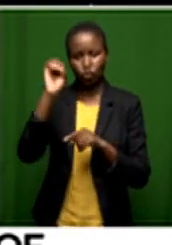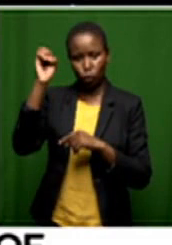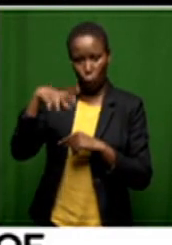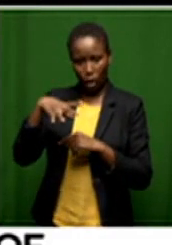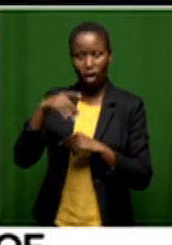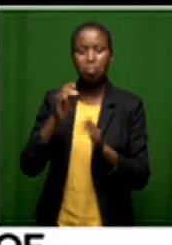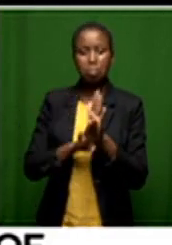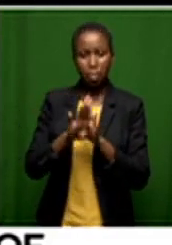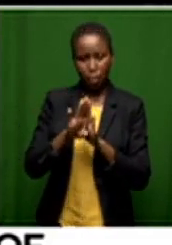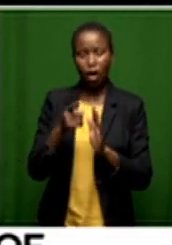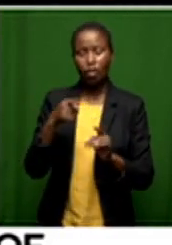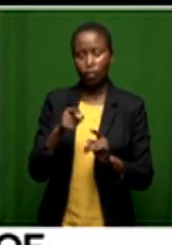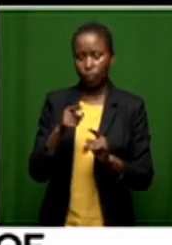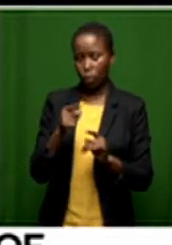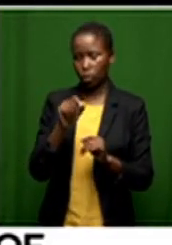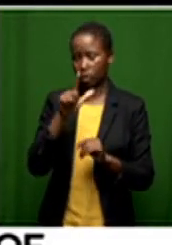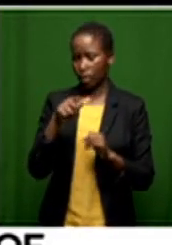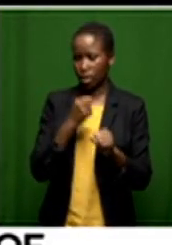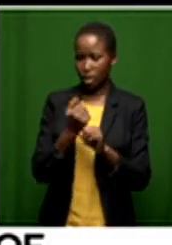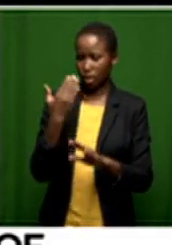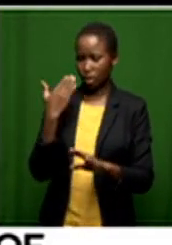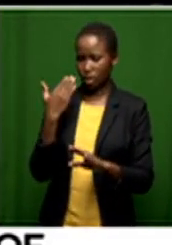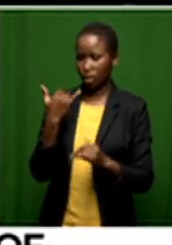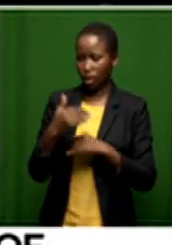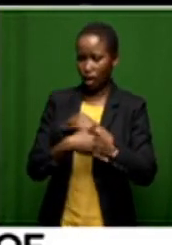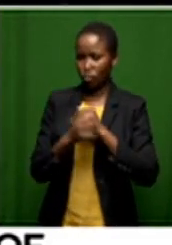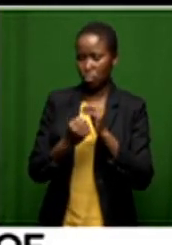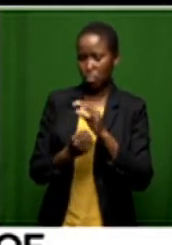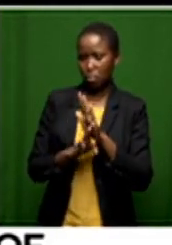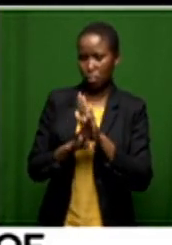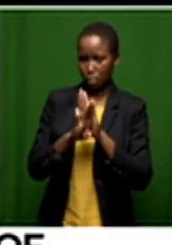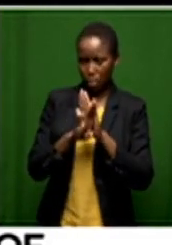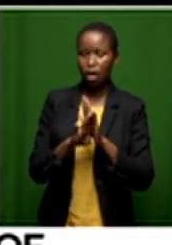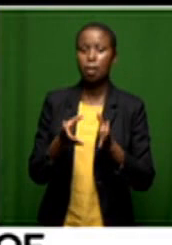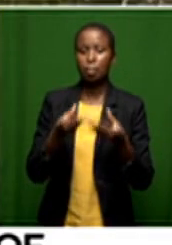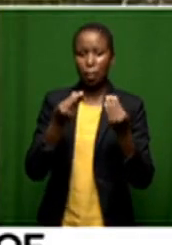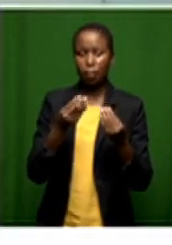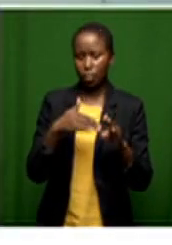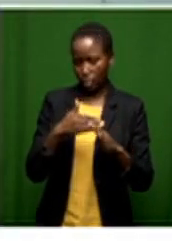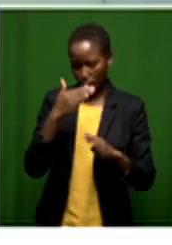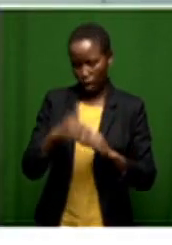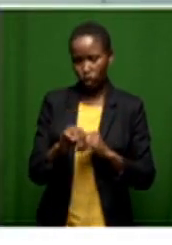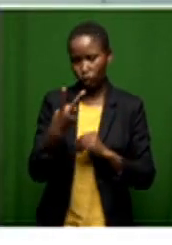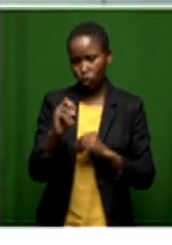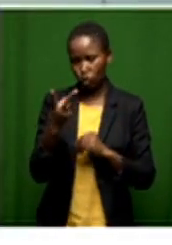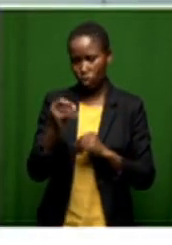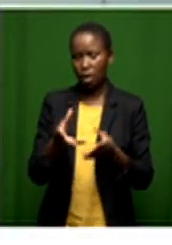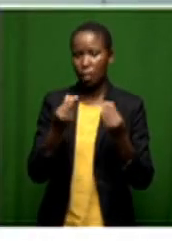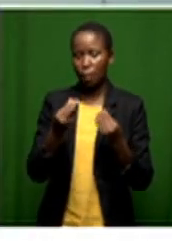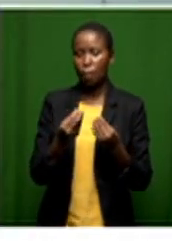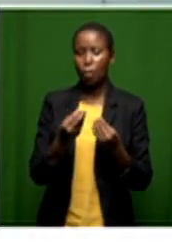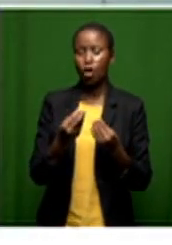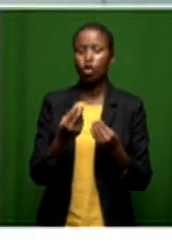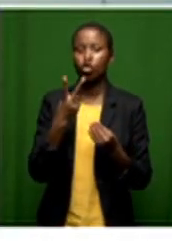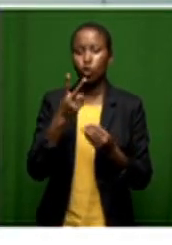capacity over the last about 7 years in the country. We reached, by the end of 2020, around